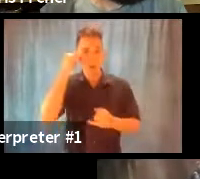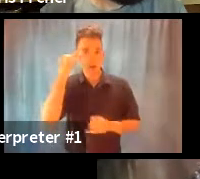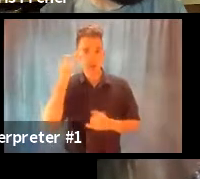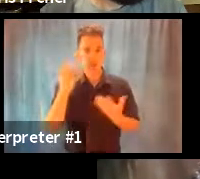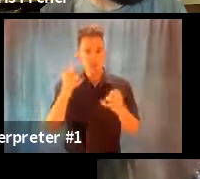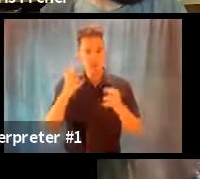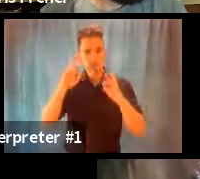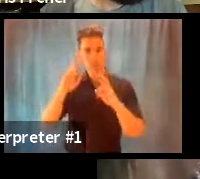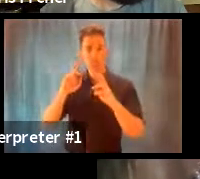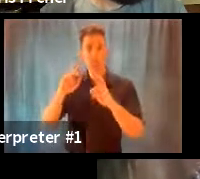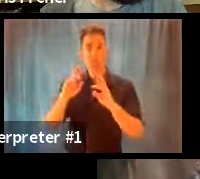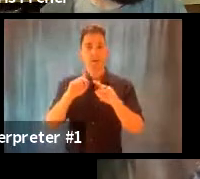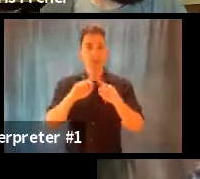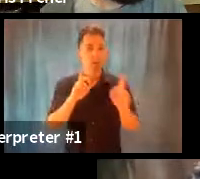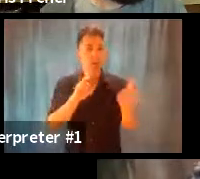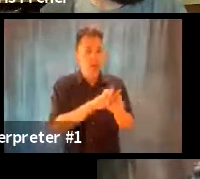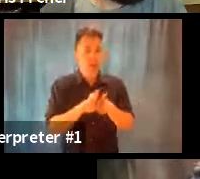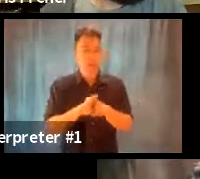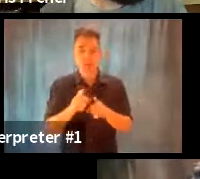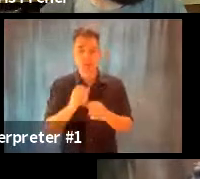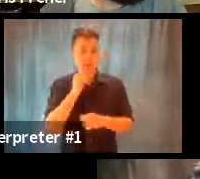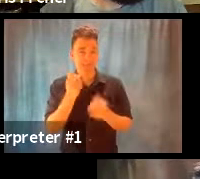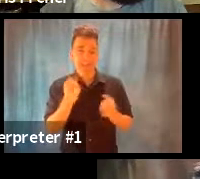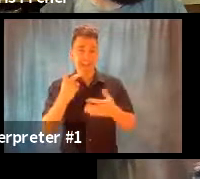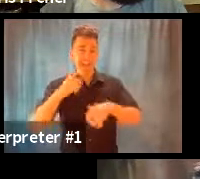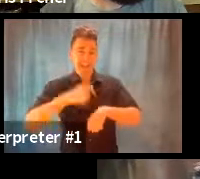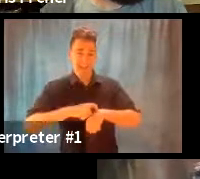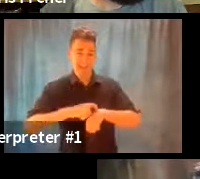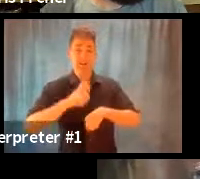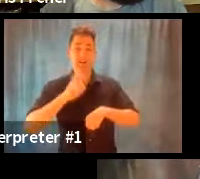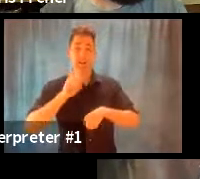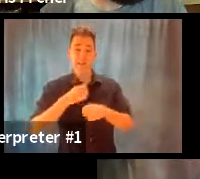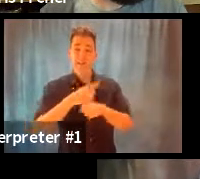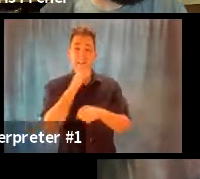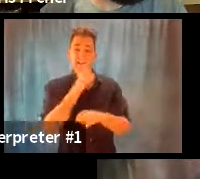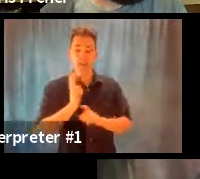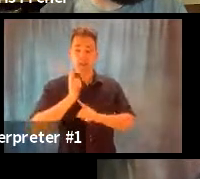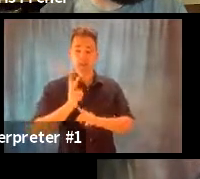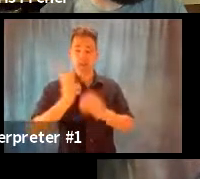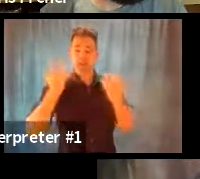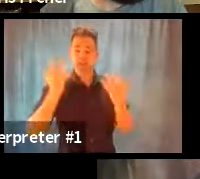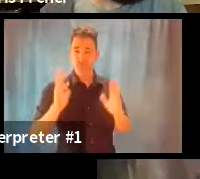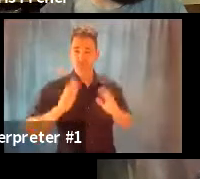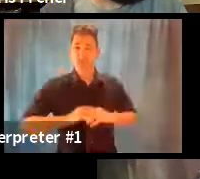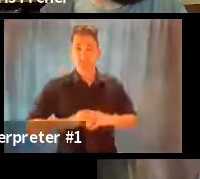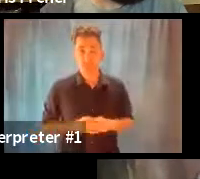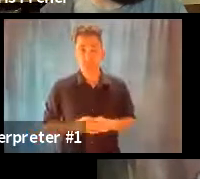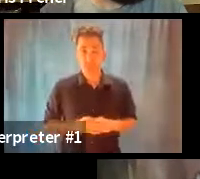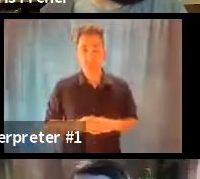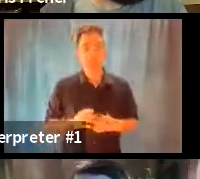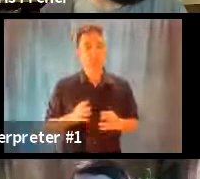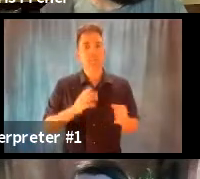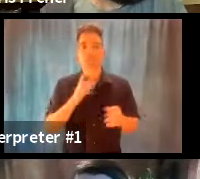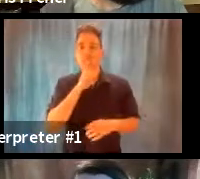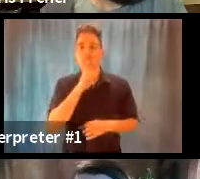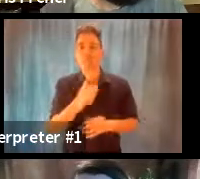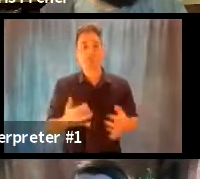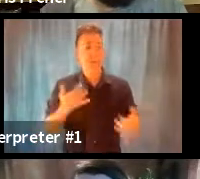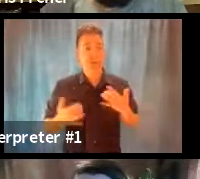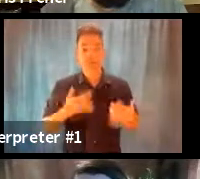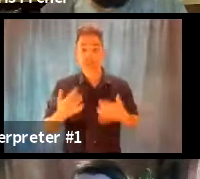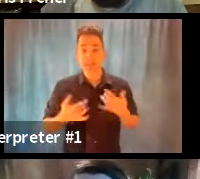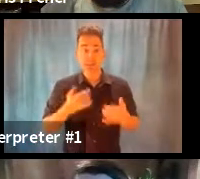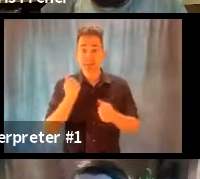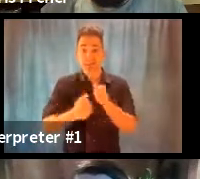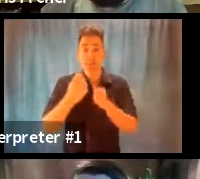much time to get everyone in. We're so thankful for your enthusiastic replies to this request for